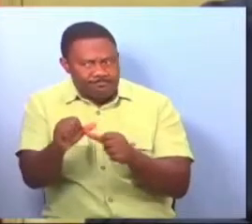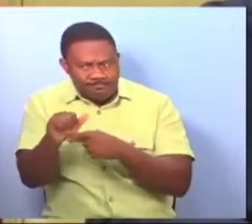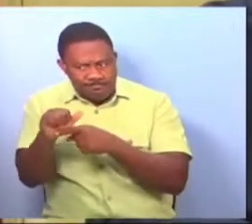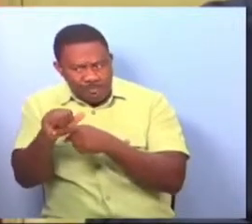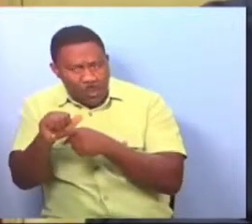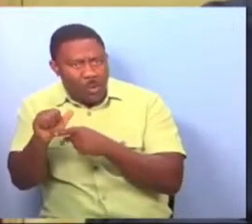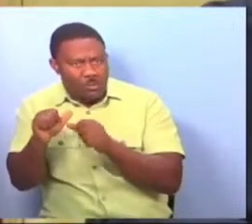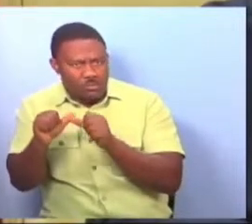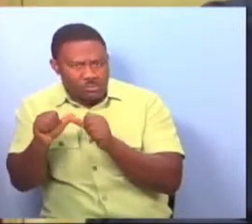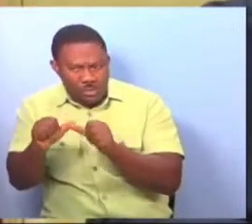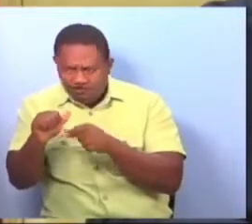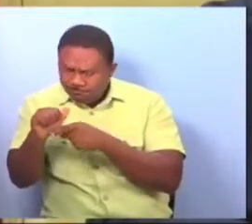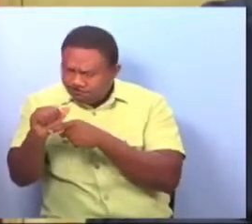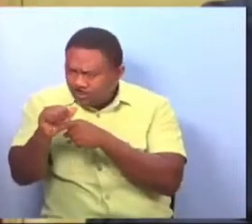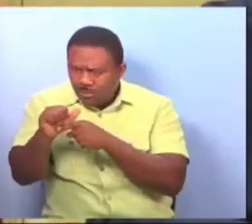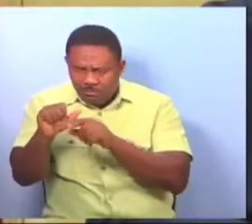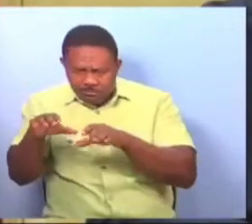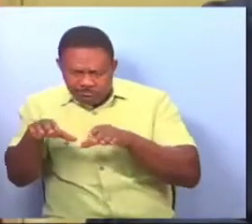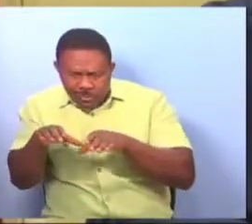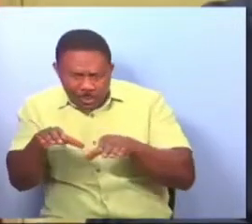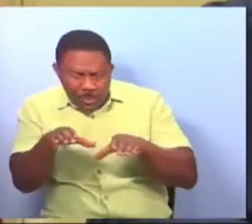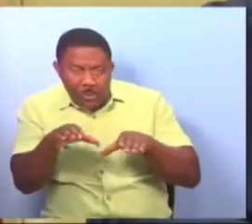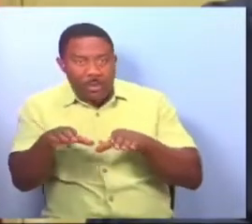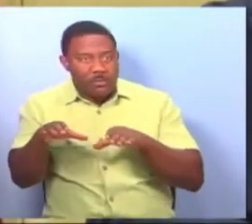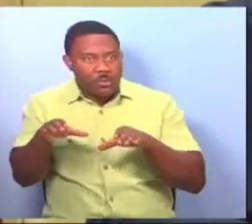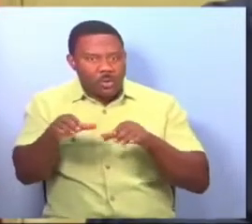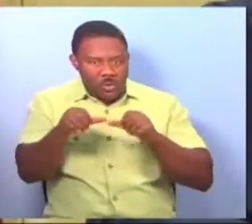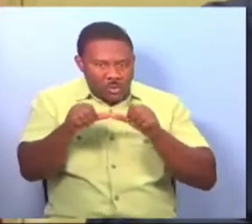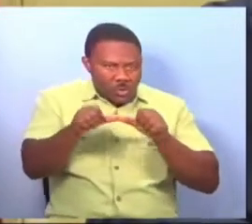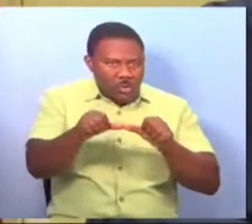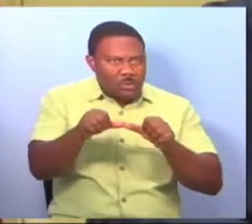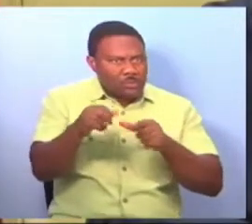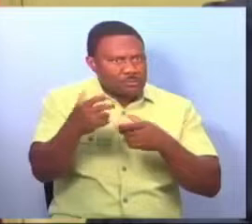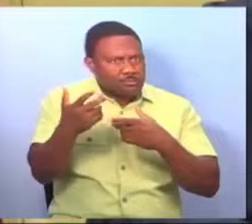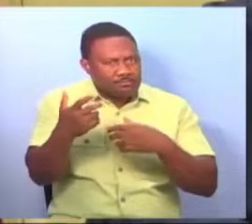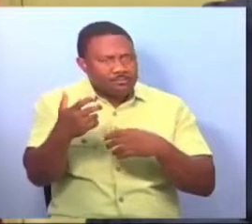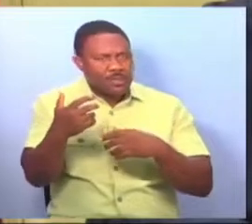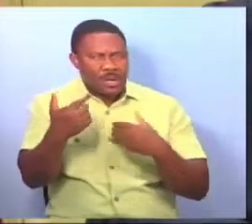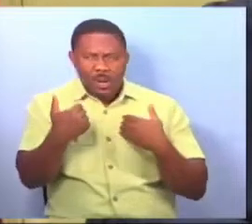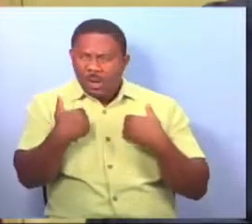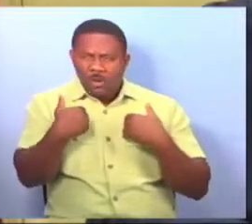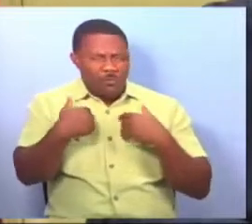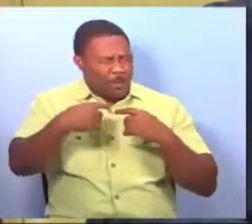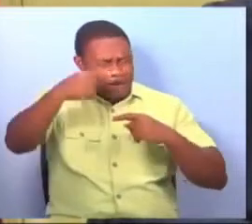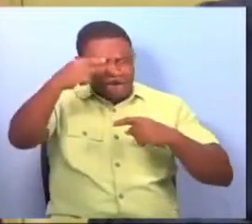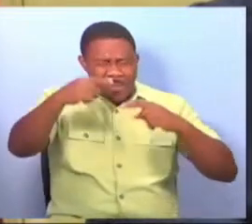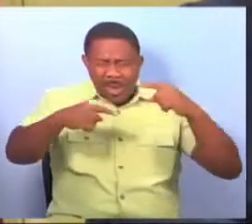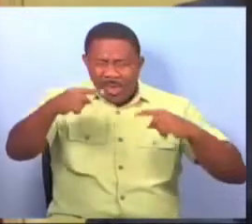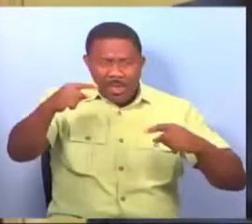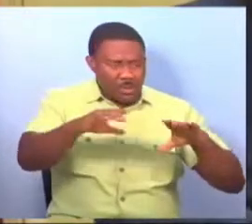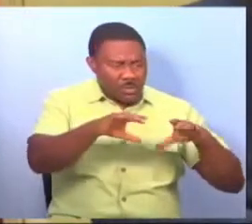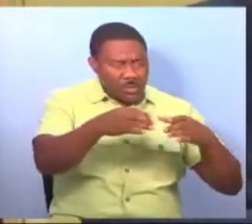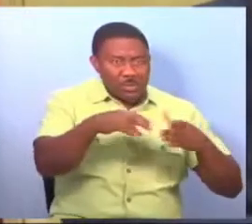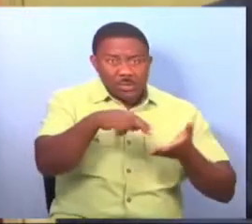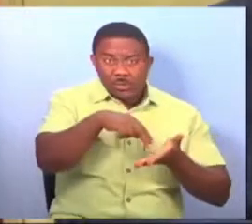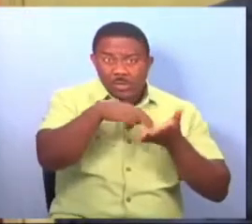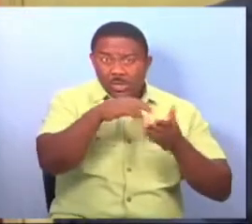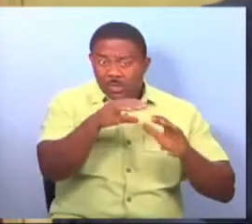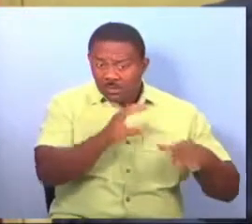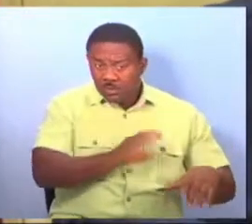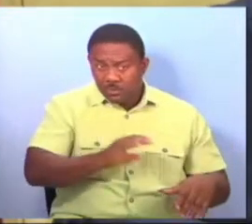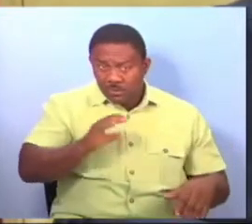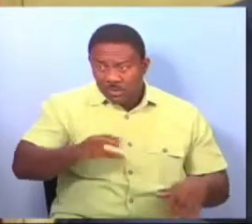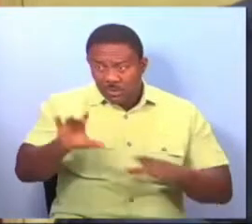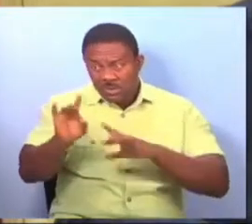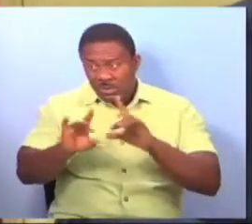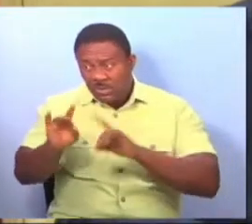practice his or her profession. Mr. Speaker, there are various committees, standing committees and